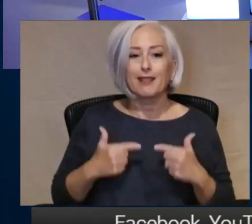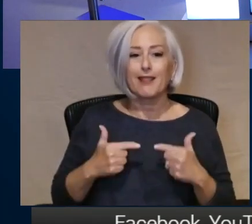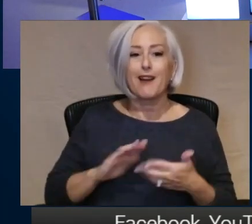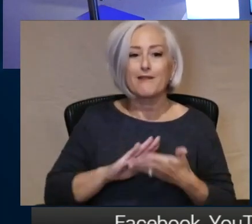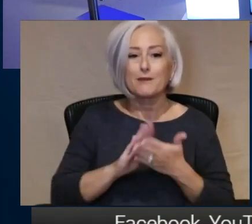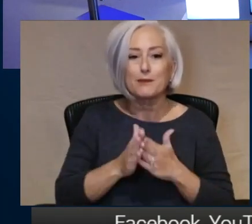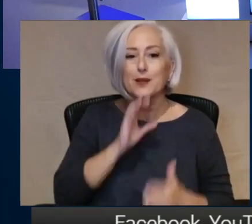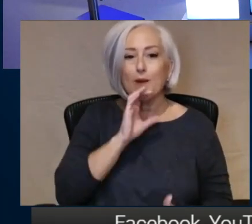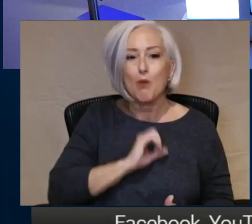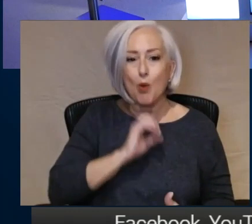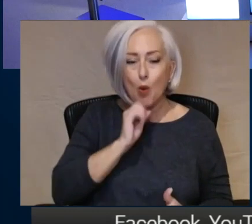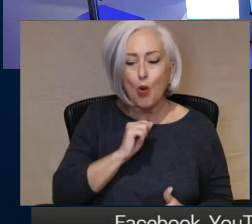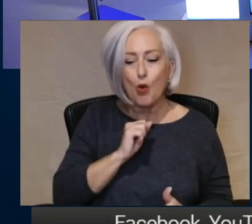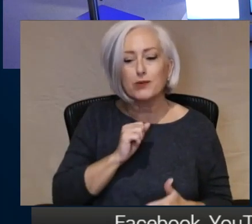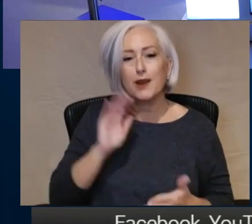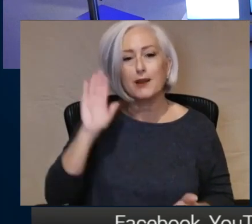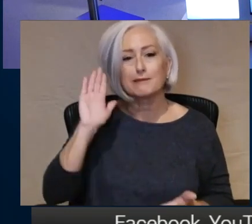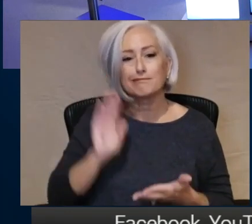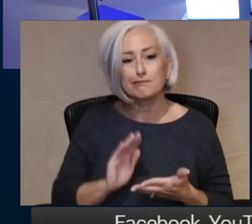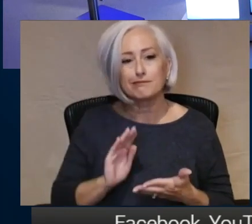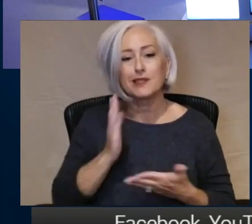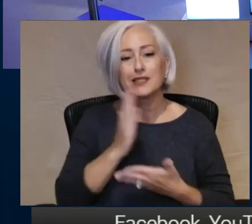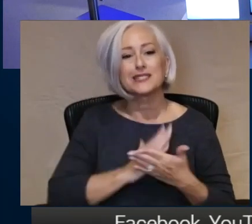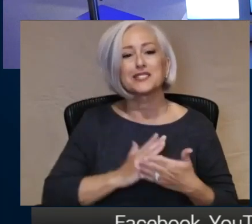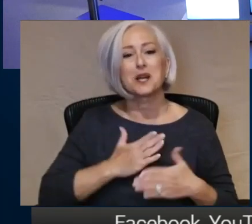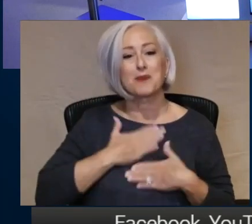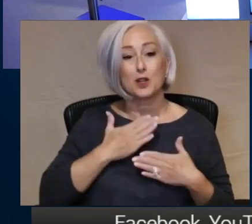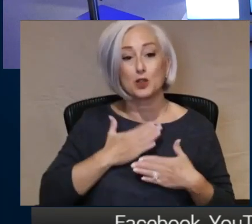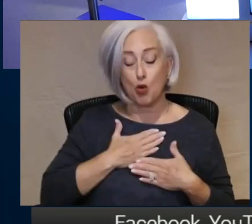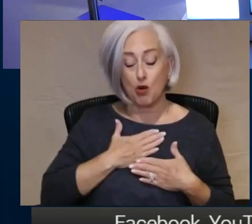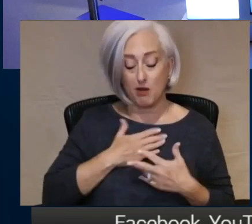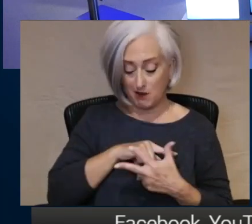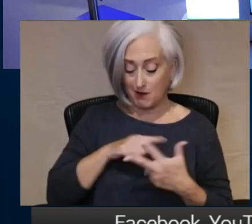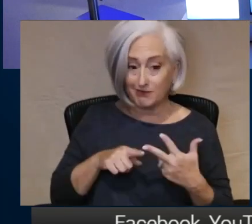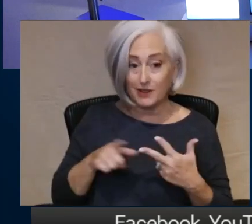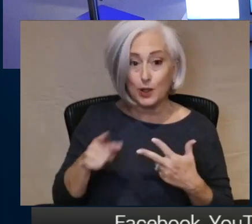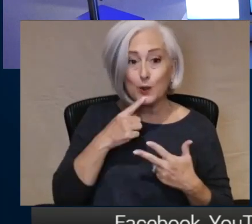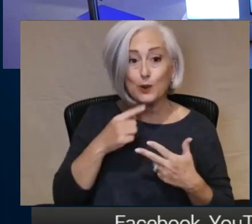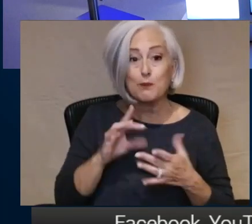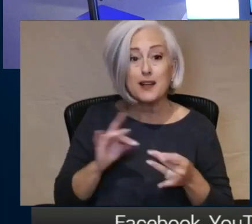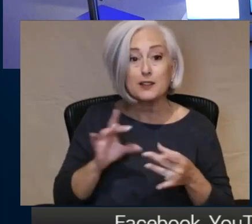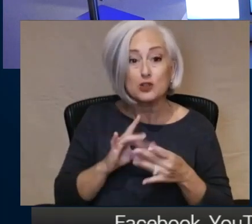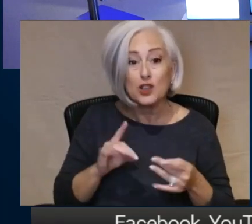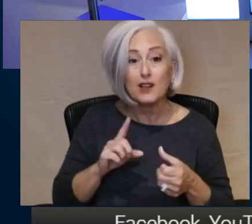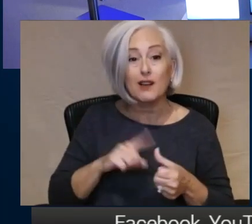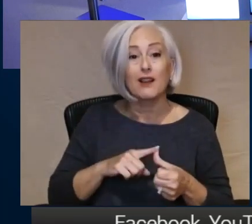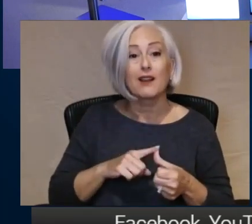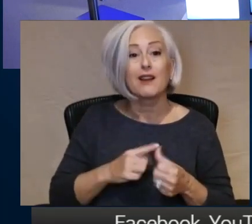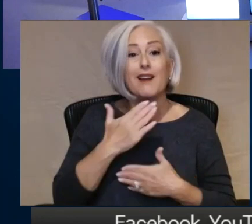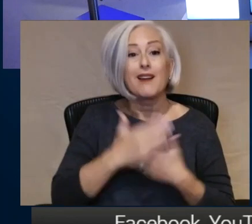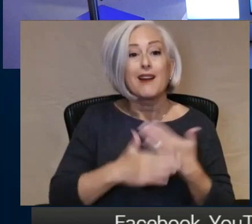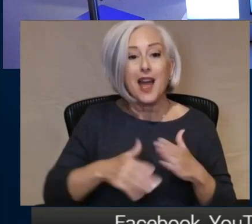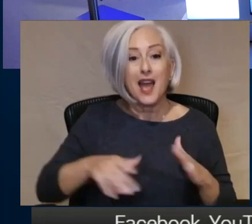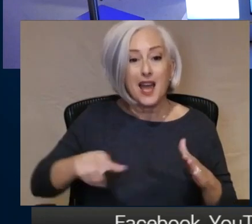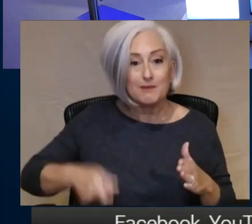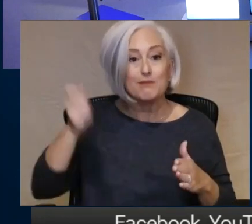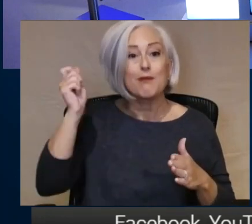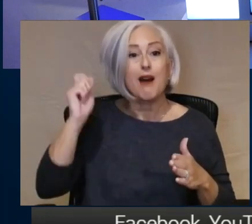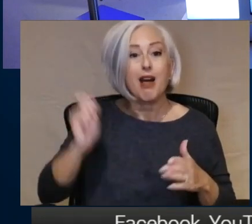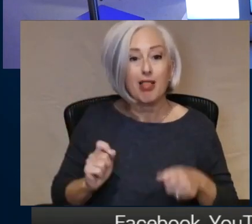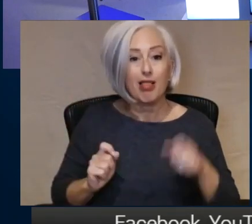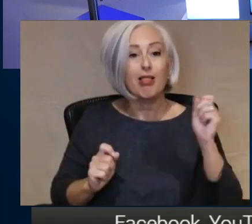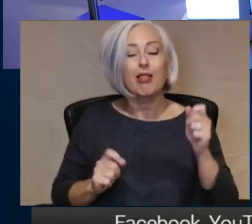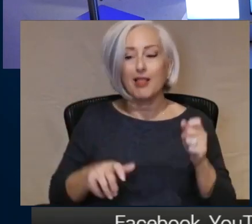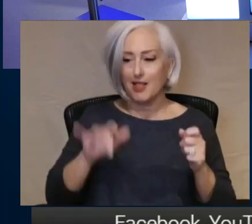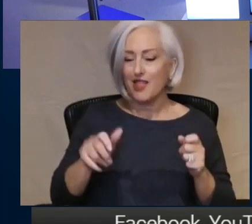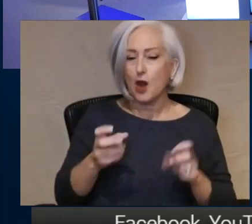joy away. And so when there's especially things like you just mentioned, handbell ringing, I can imagine that would be really difficult. I was in a handbell choir. I don't think they really liked me very